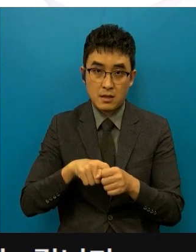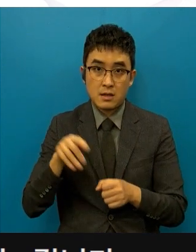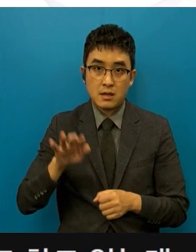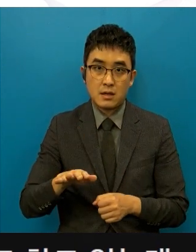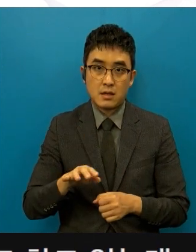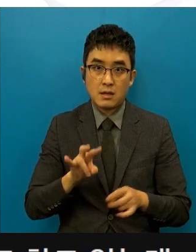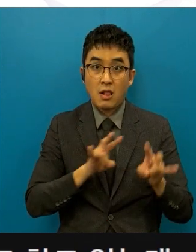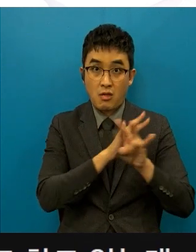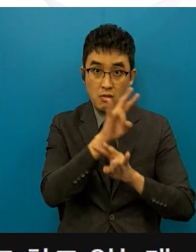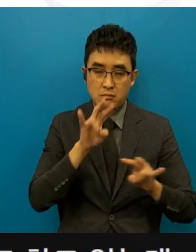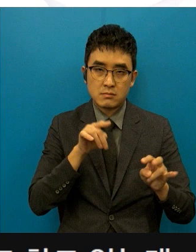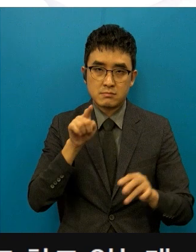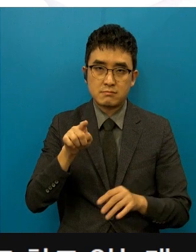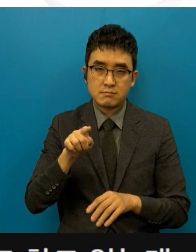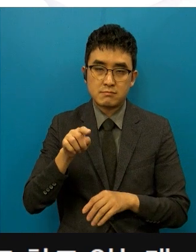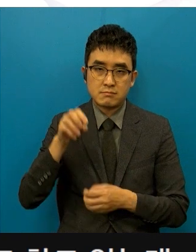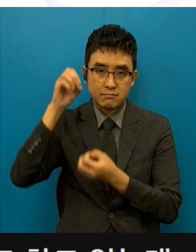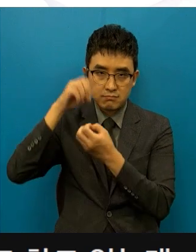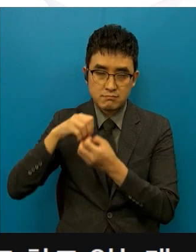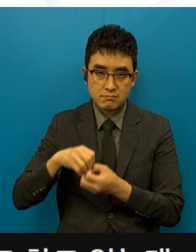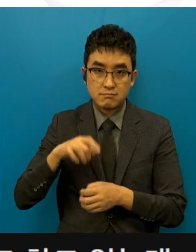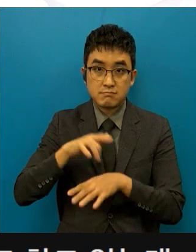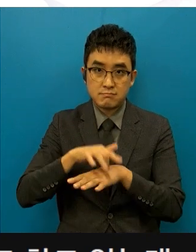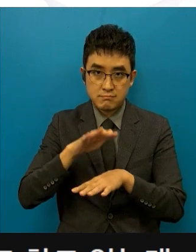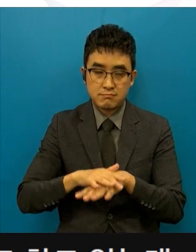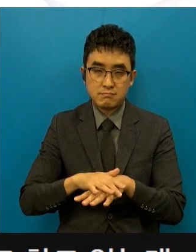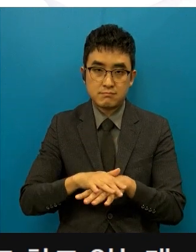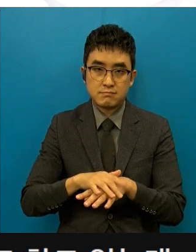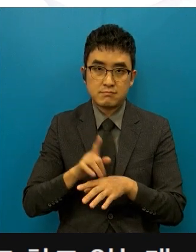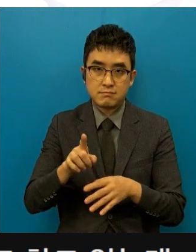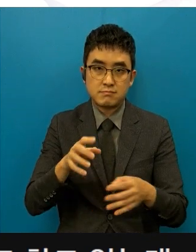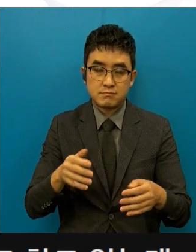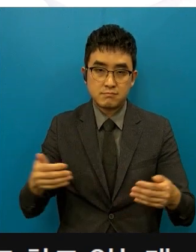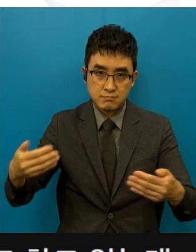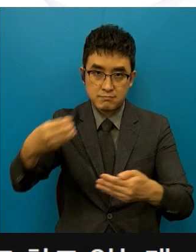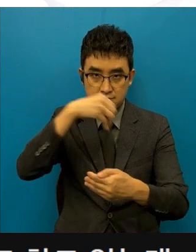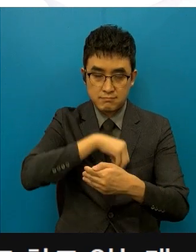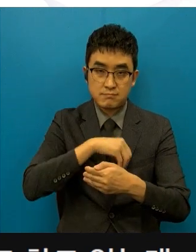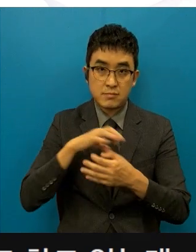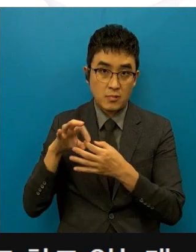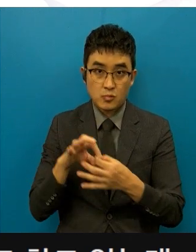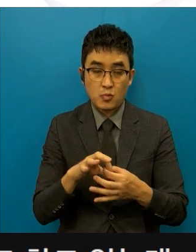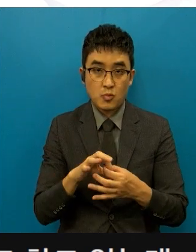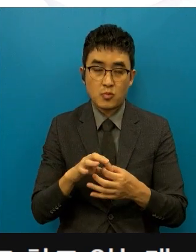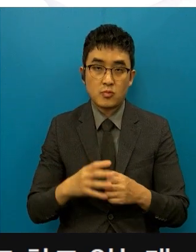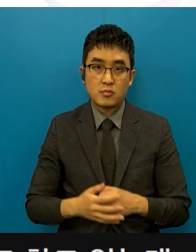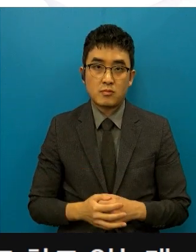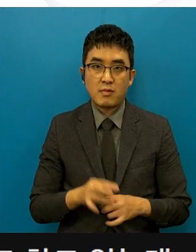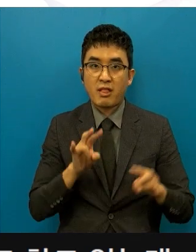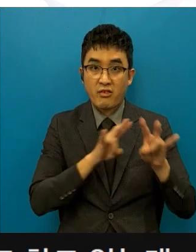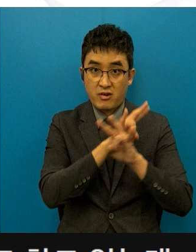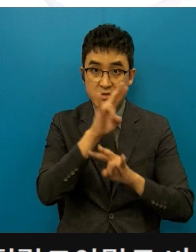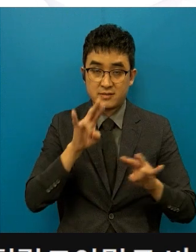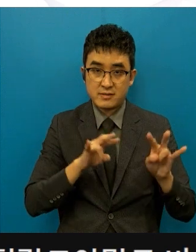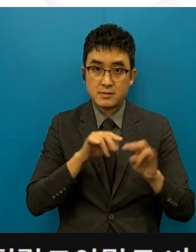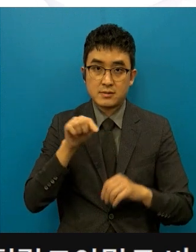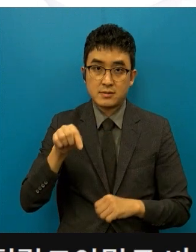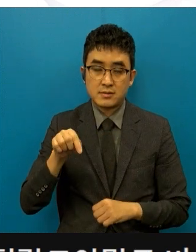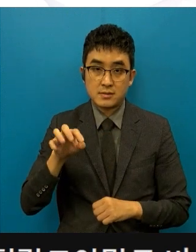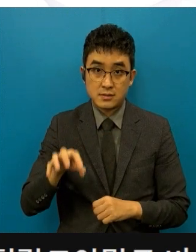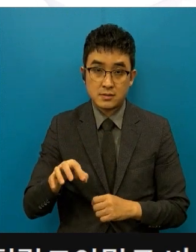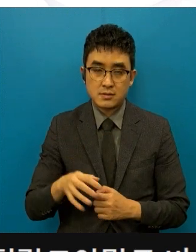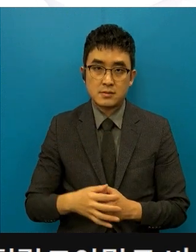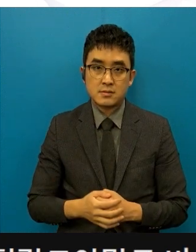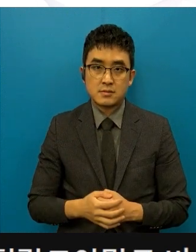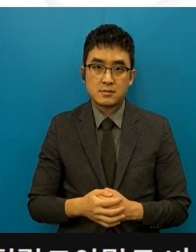ones who really led the way to its legalization. The requirements in